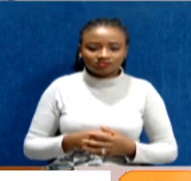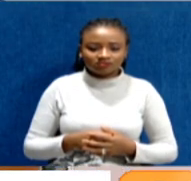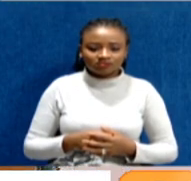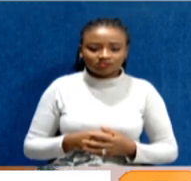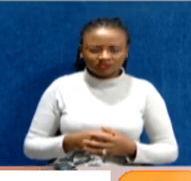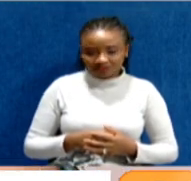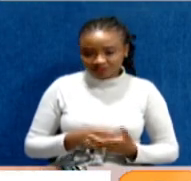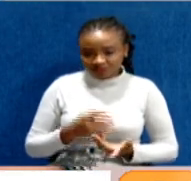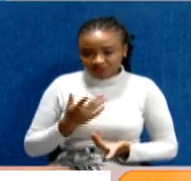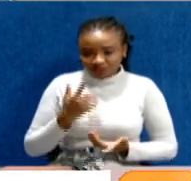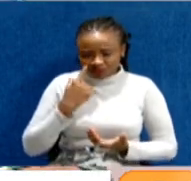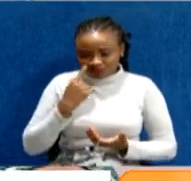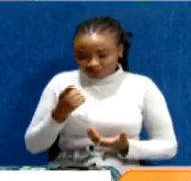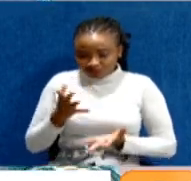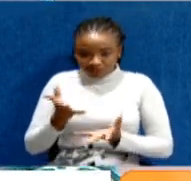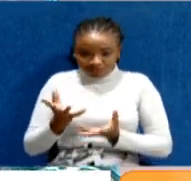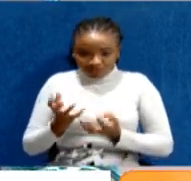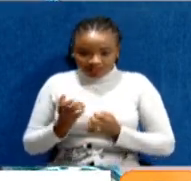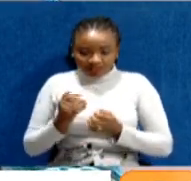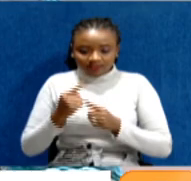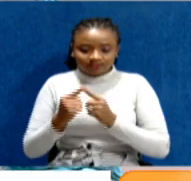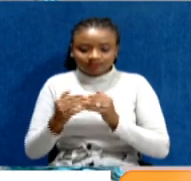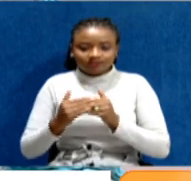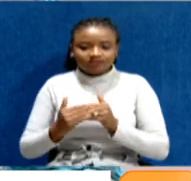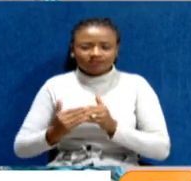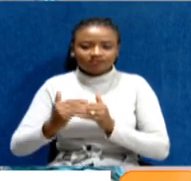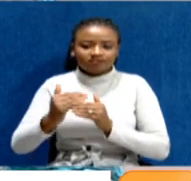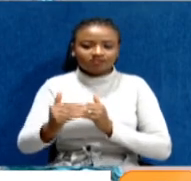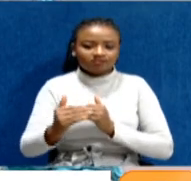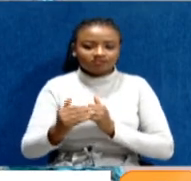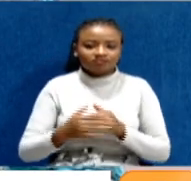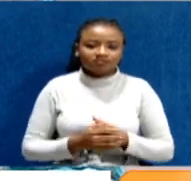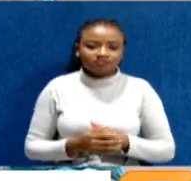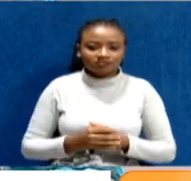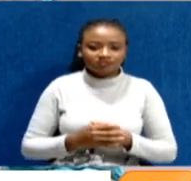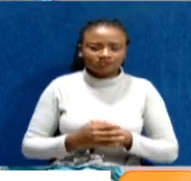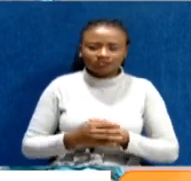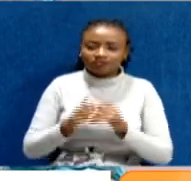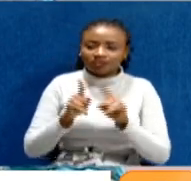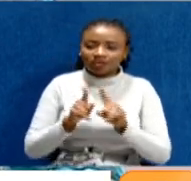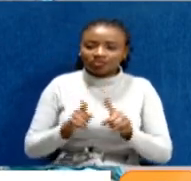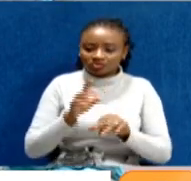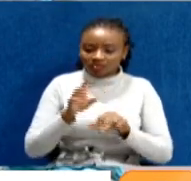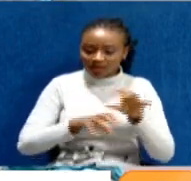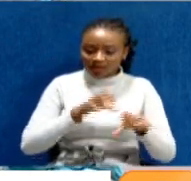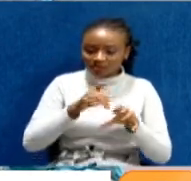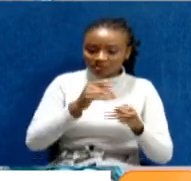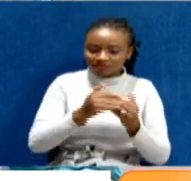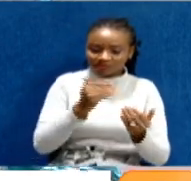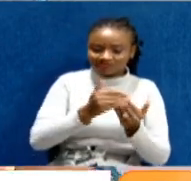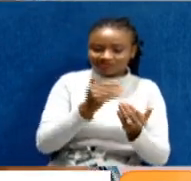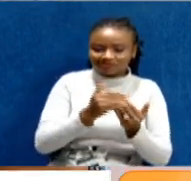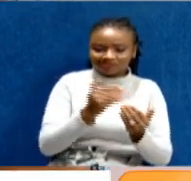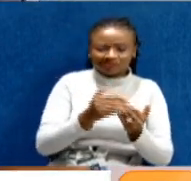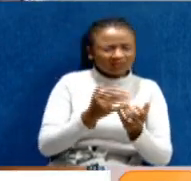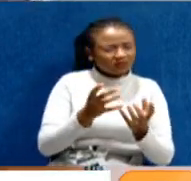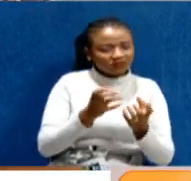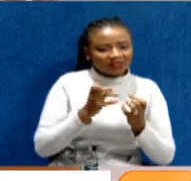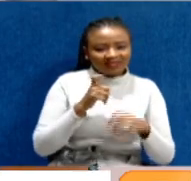that's what we need mm-hmm. in the years to come, yeah. so we ignore that. And also the animal rearing, it still has to